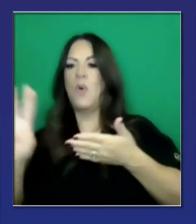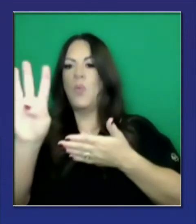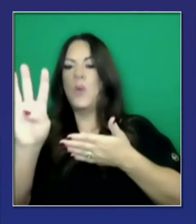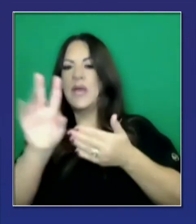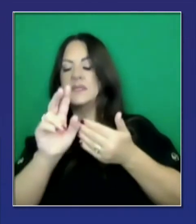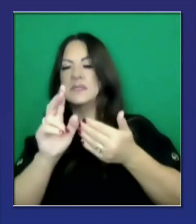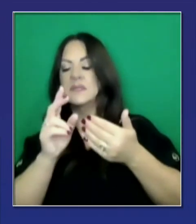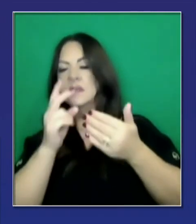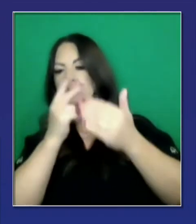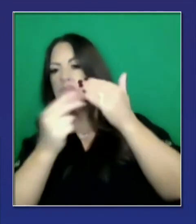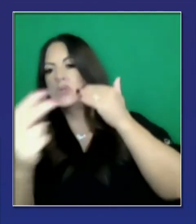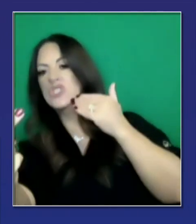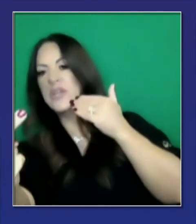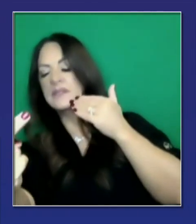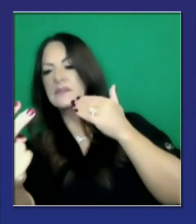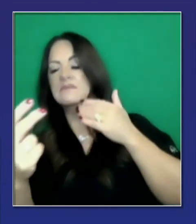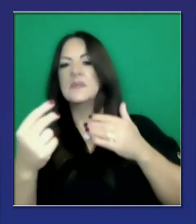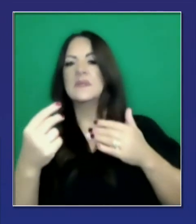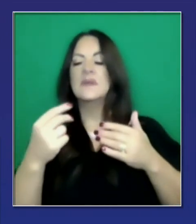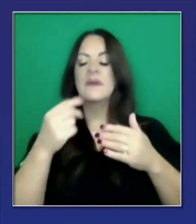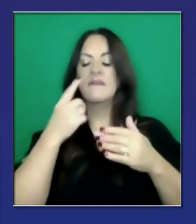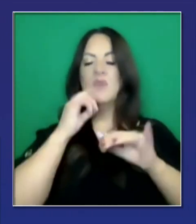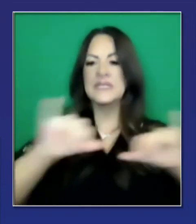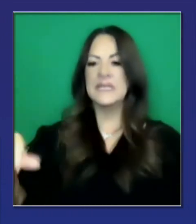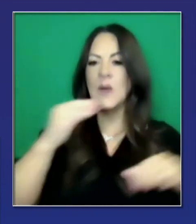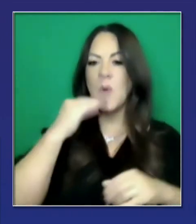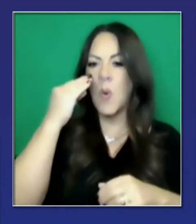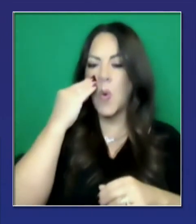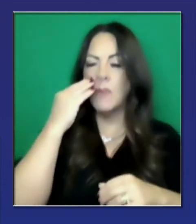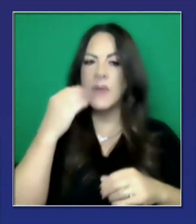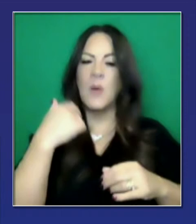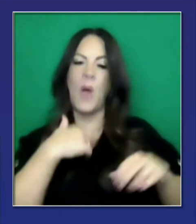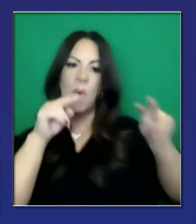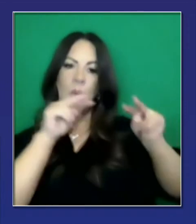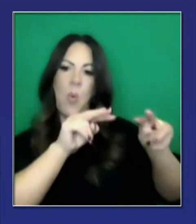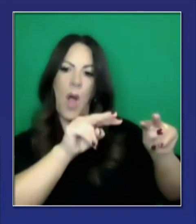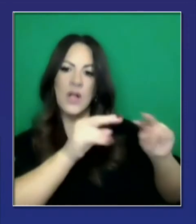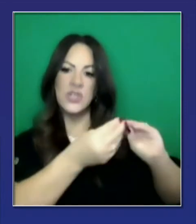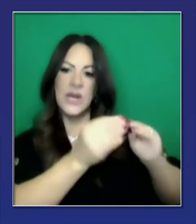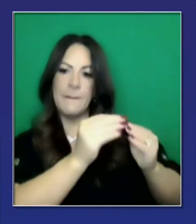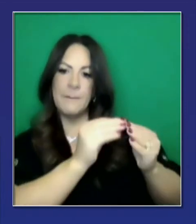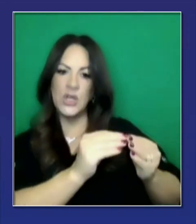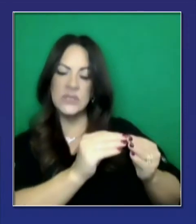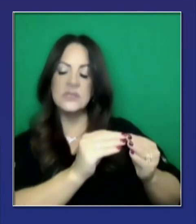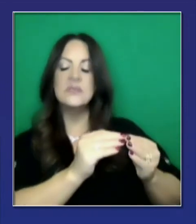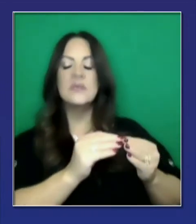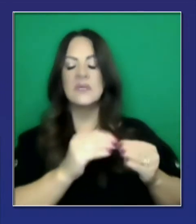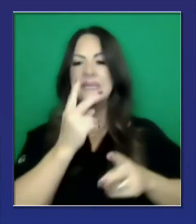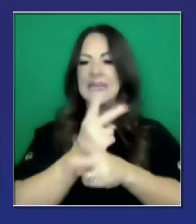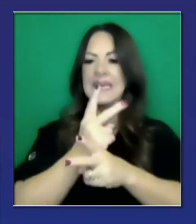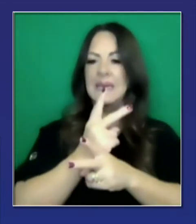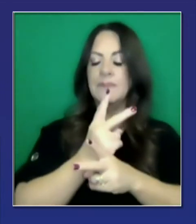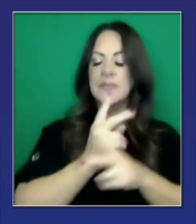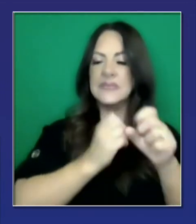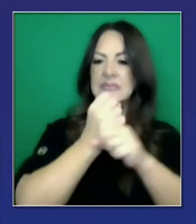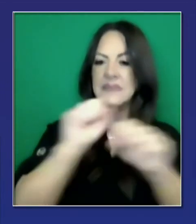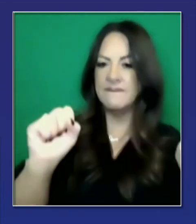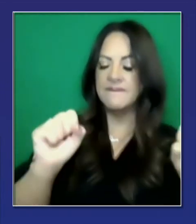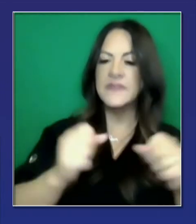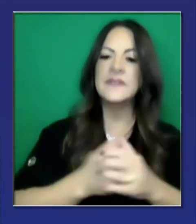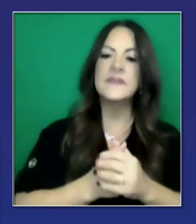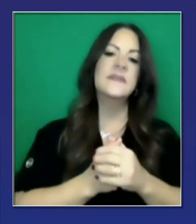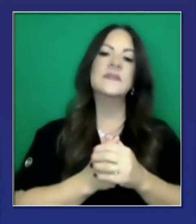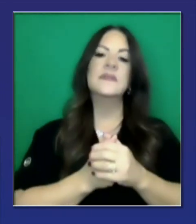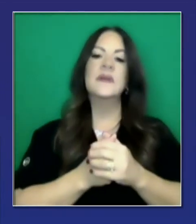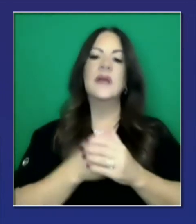current case rates, positivity rates, looking at the community surveillance that we're doing and anticipating based upon our modeling where that